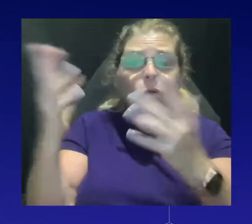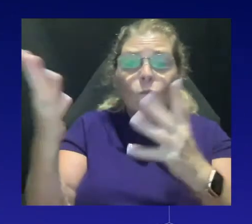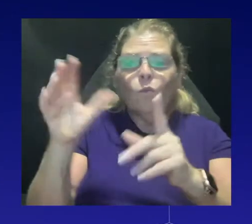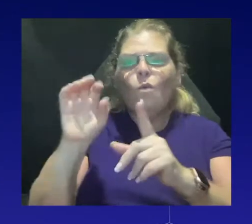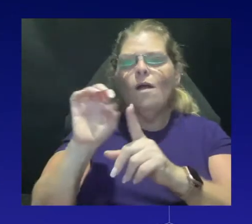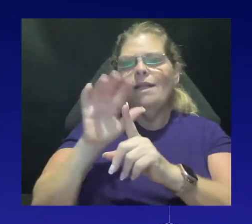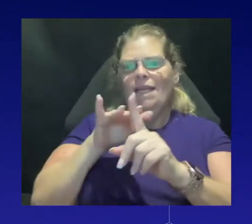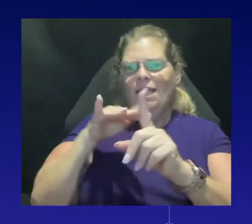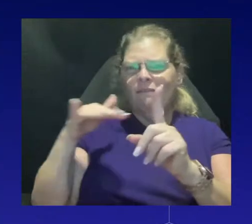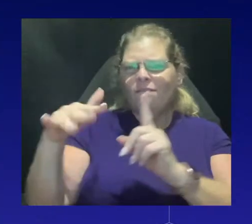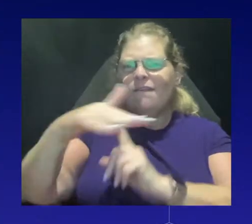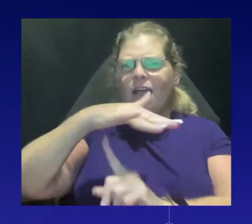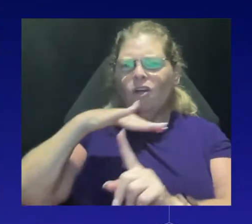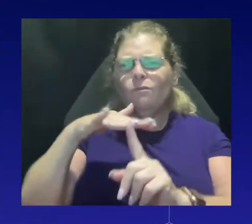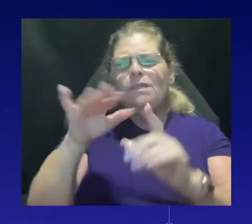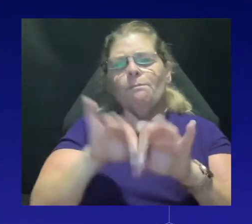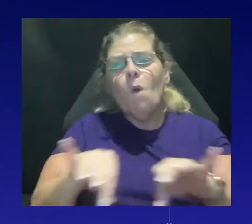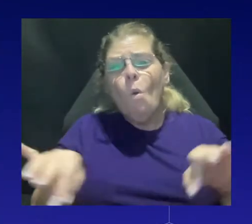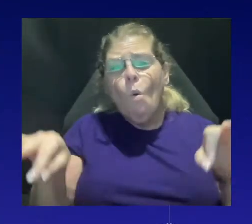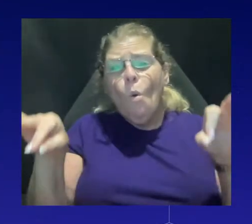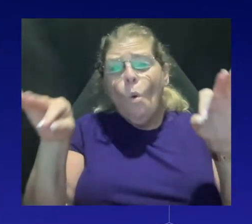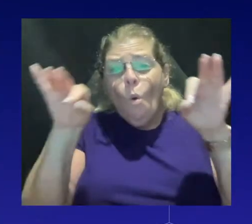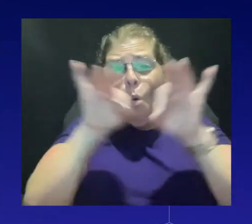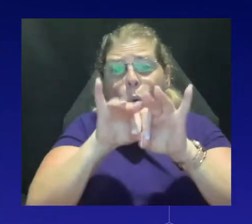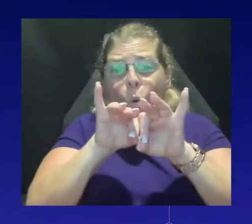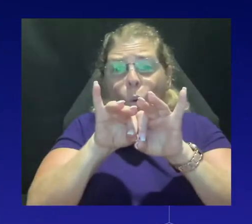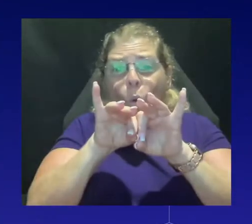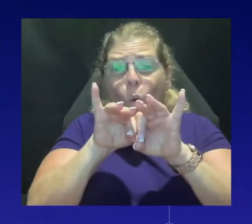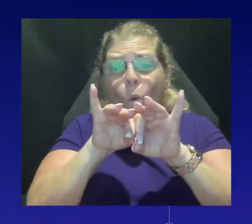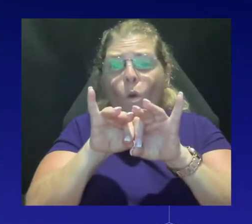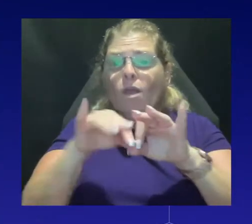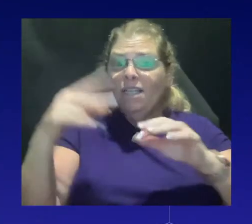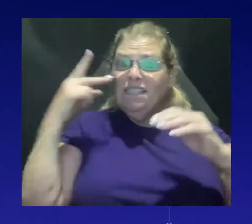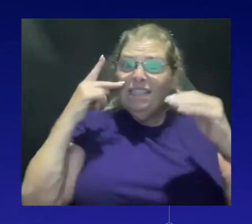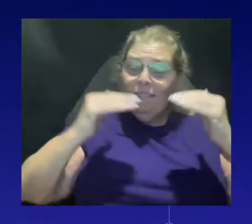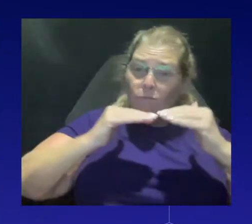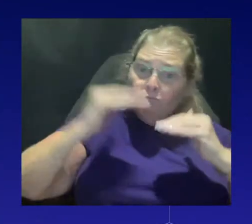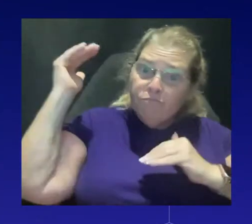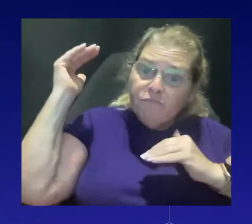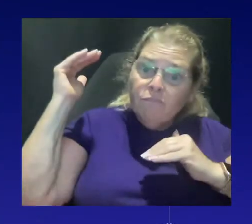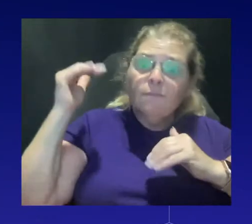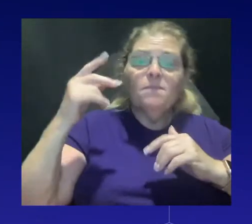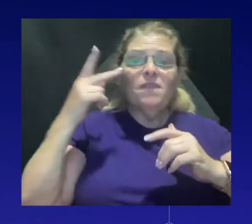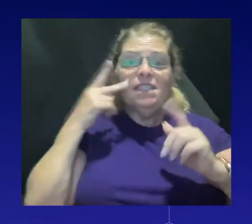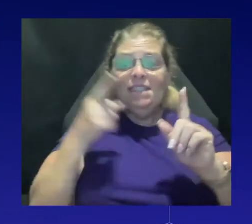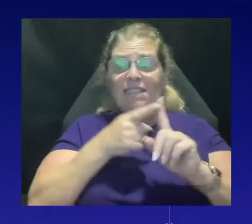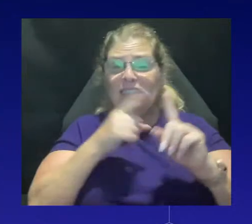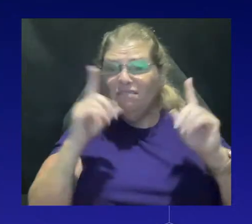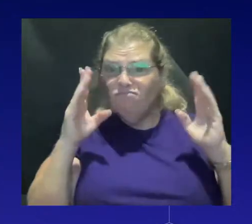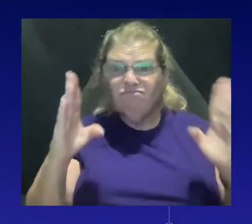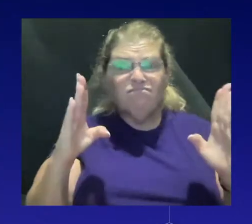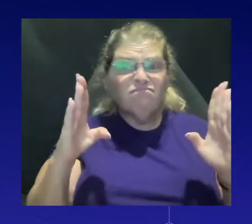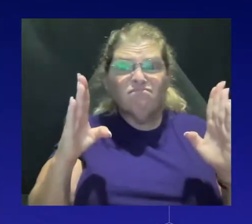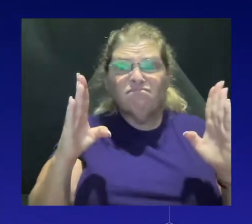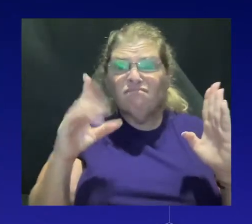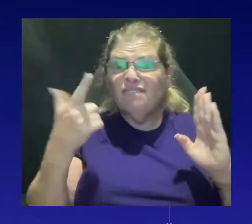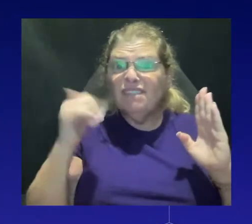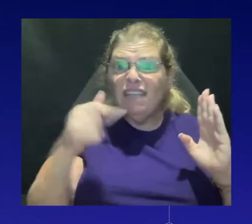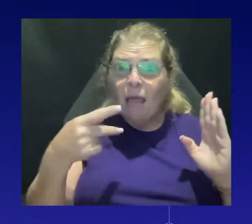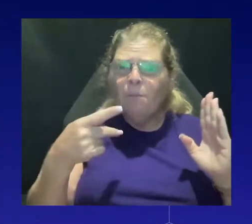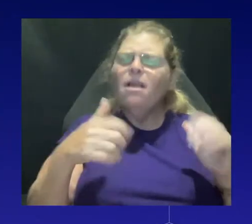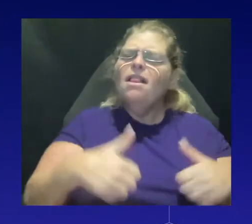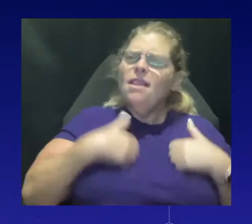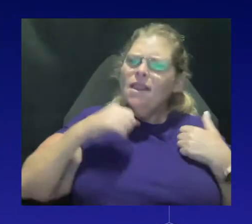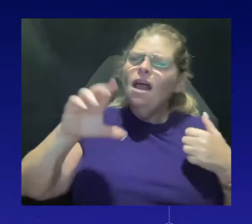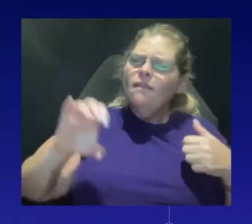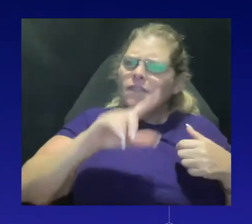critical, when we continue to see those disparities and those gaps continue along the whole life cycle, but keep looking